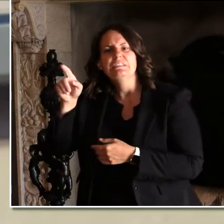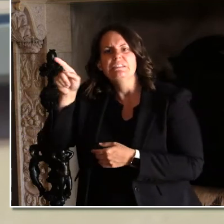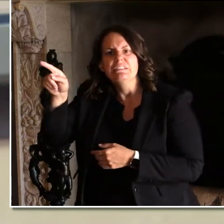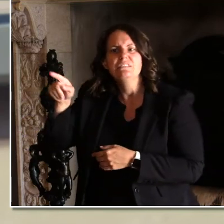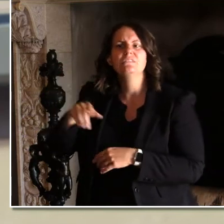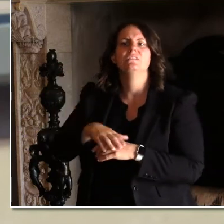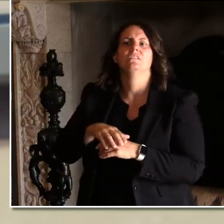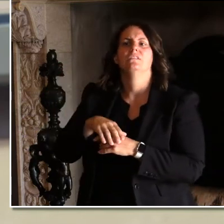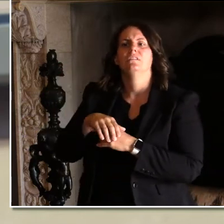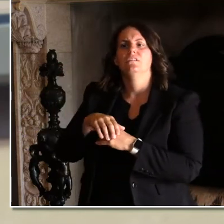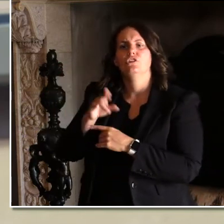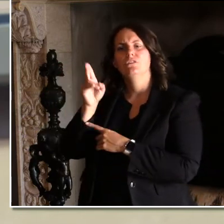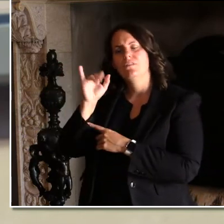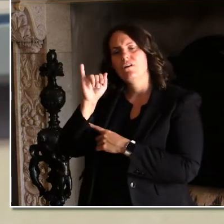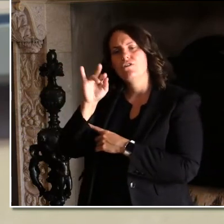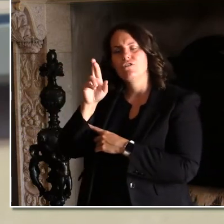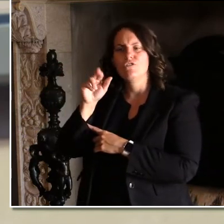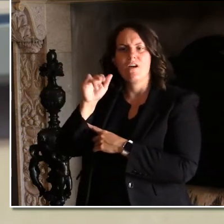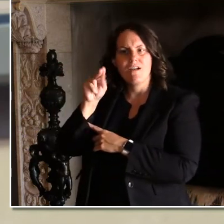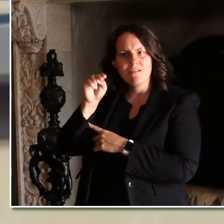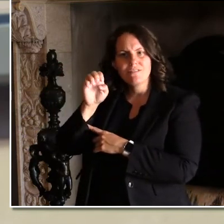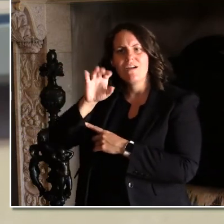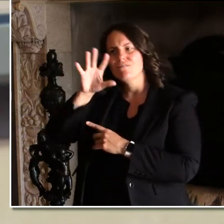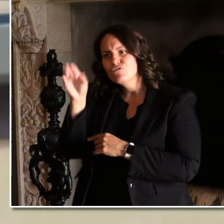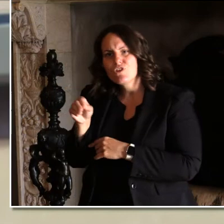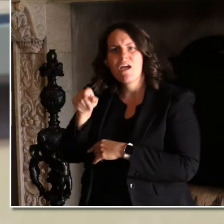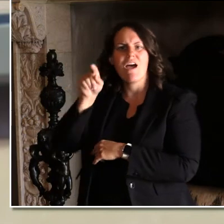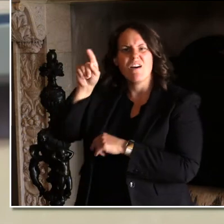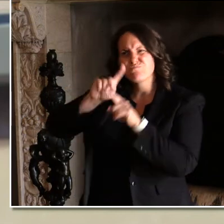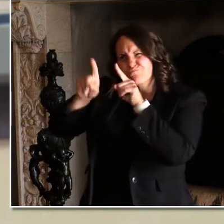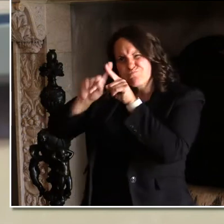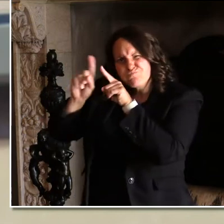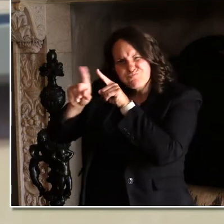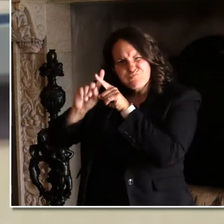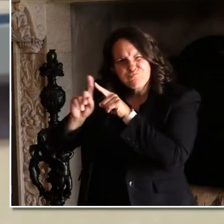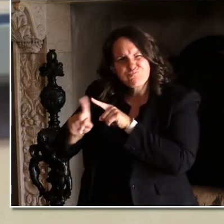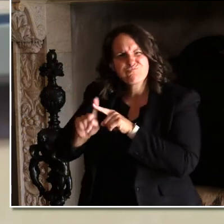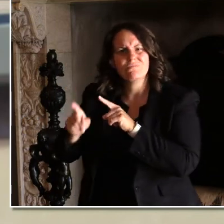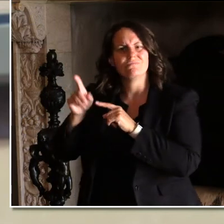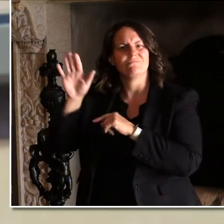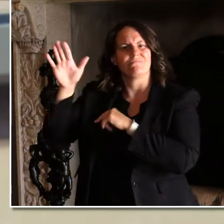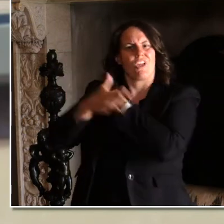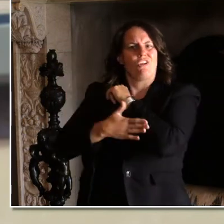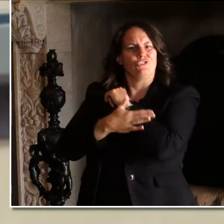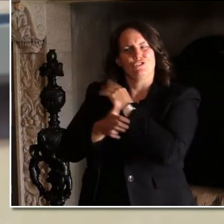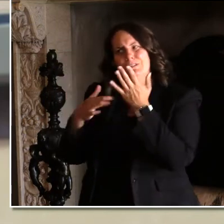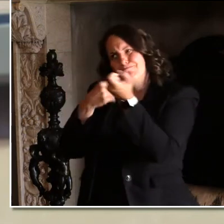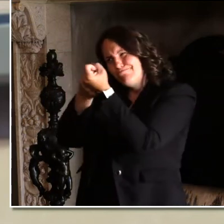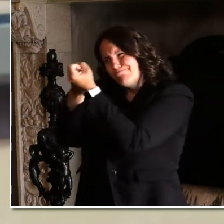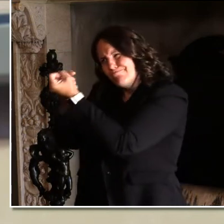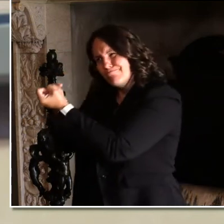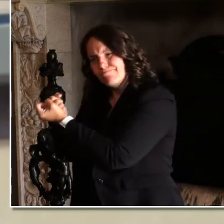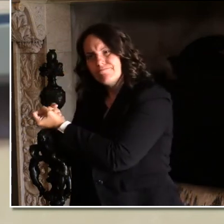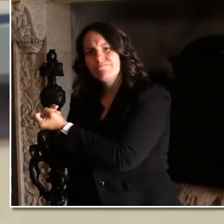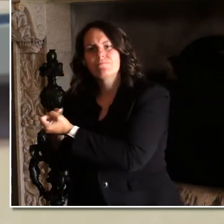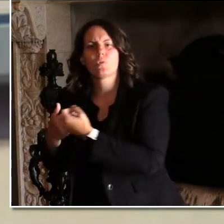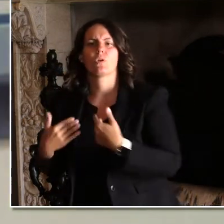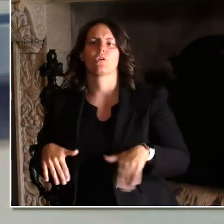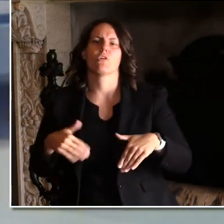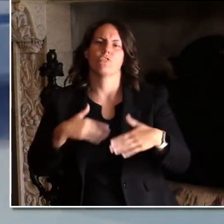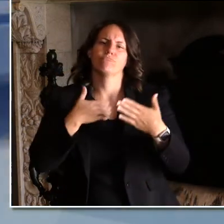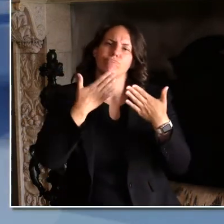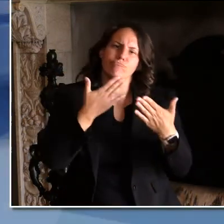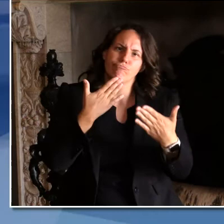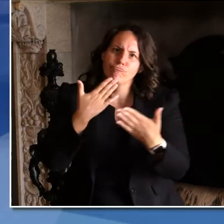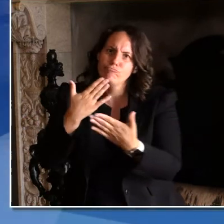an honor to serve with you throughout this response. Thank you for your time this afternoon, and I look forward to taking any questions. And thank